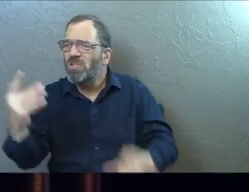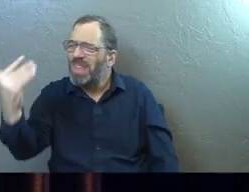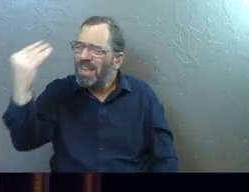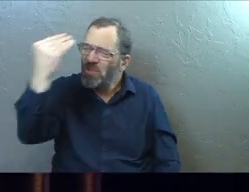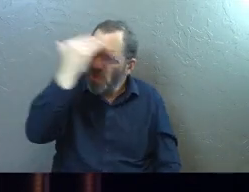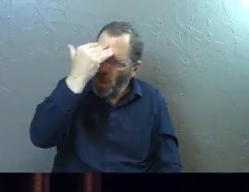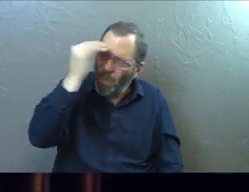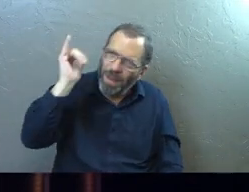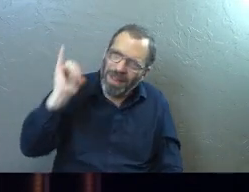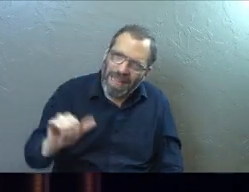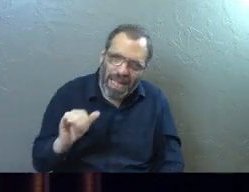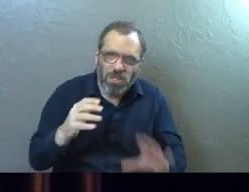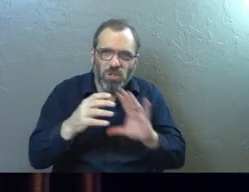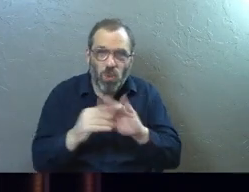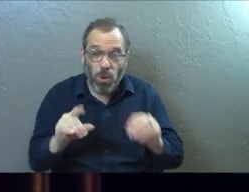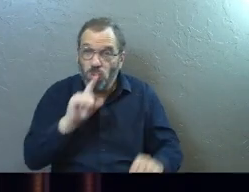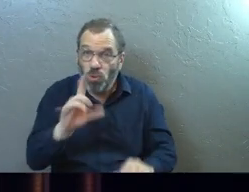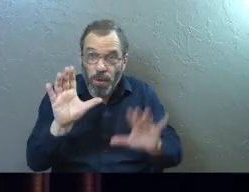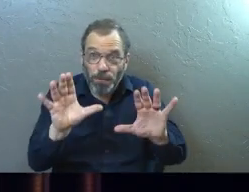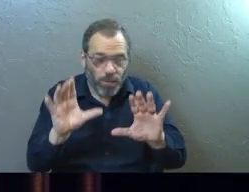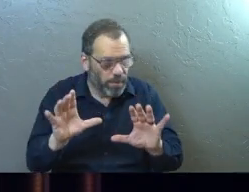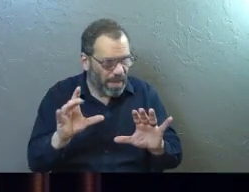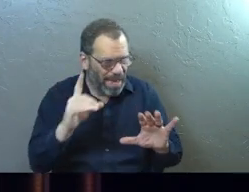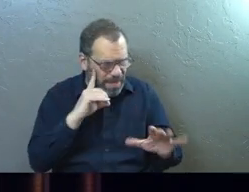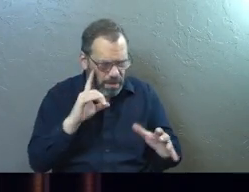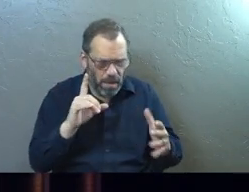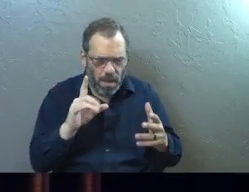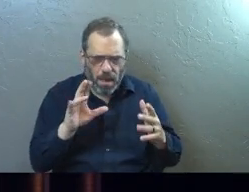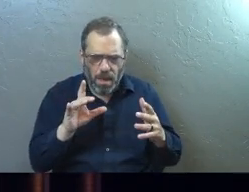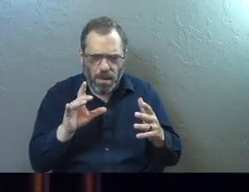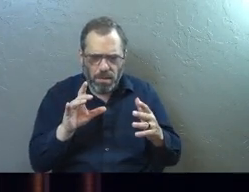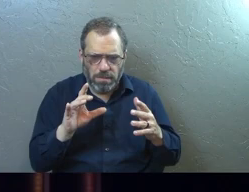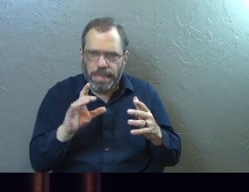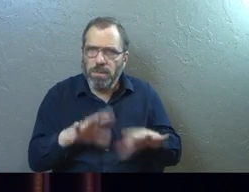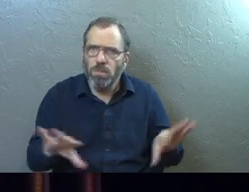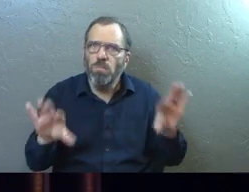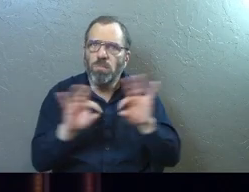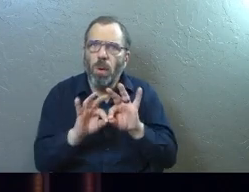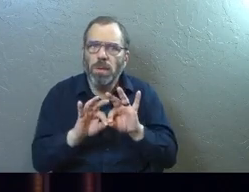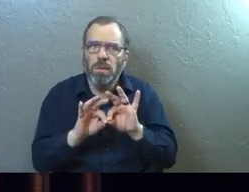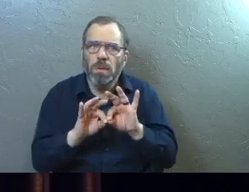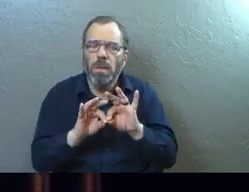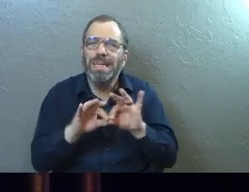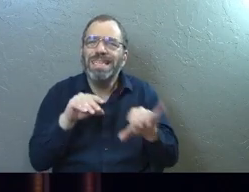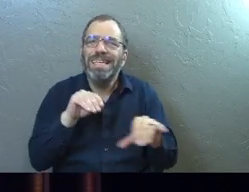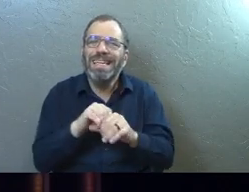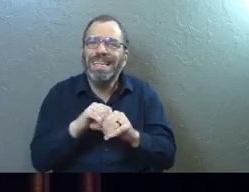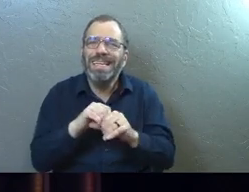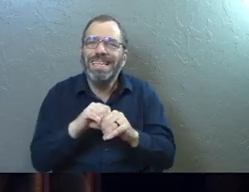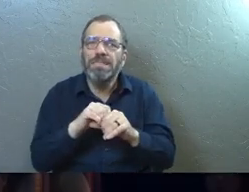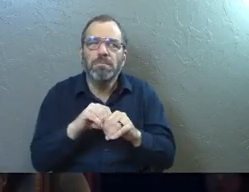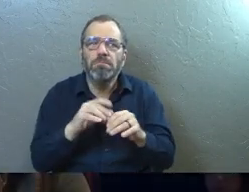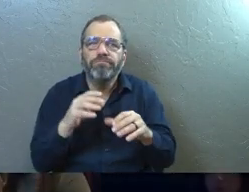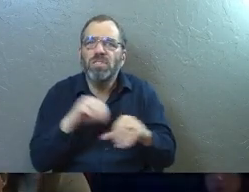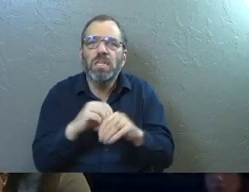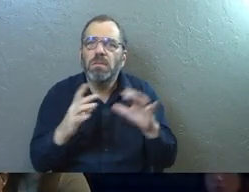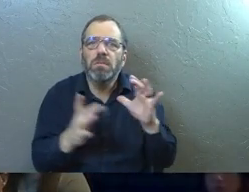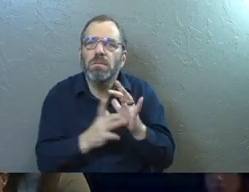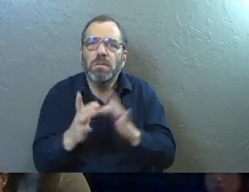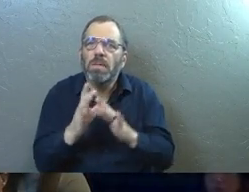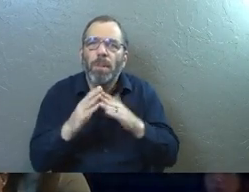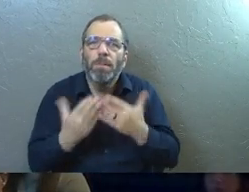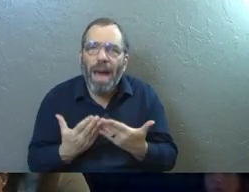all about it. And so that's true. But then I think also it's a huge deal and it's significant within the context of just scripture